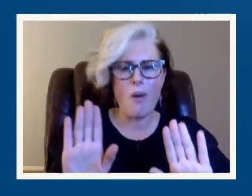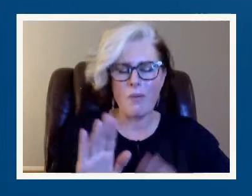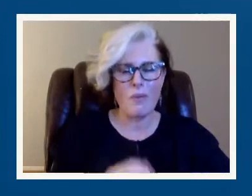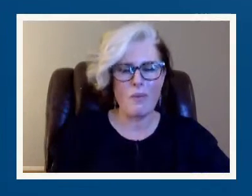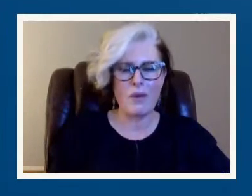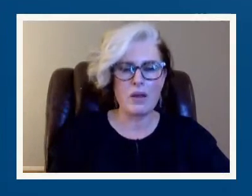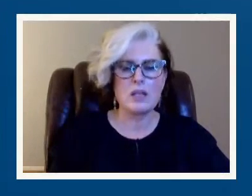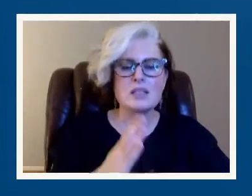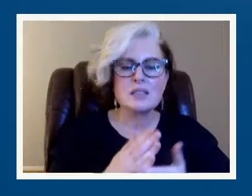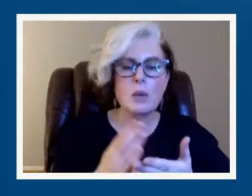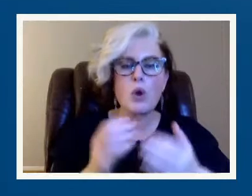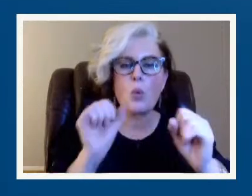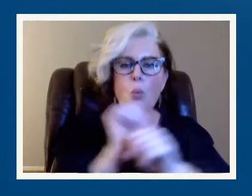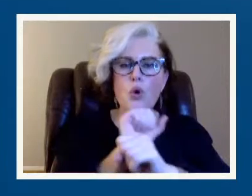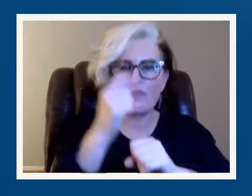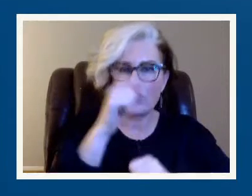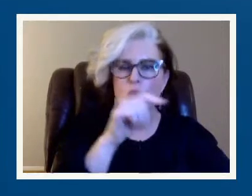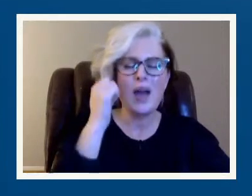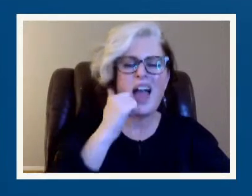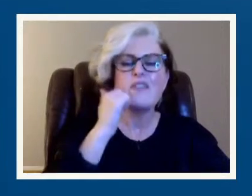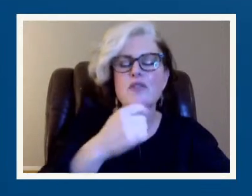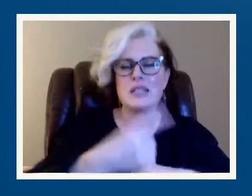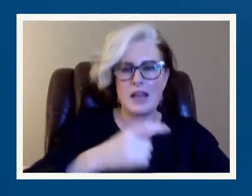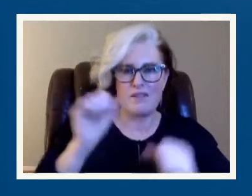Somebody who's going to work for you every day and fight for you.